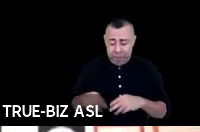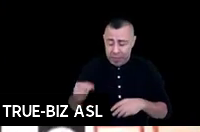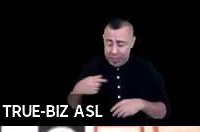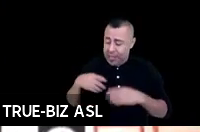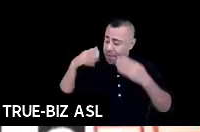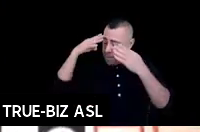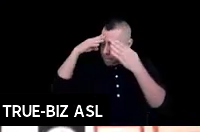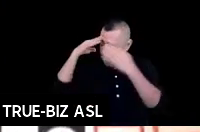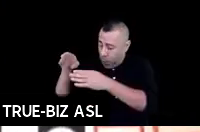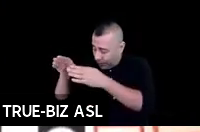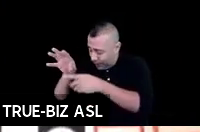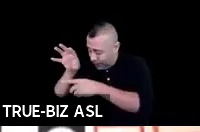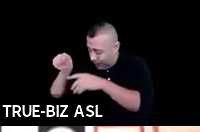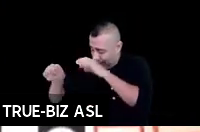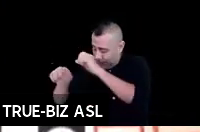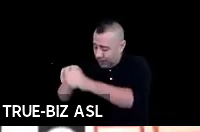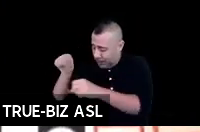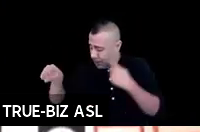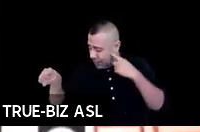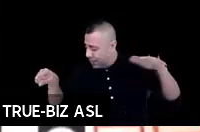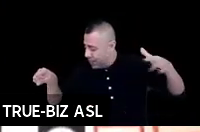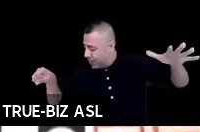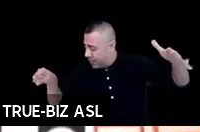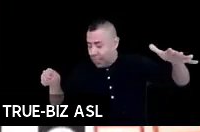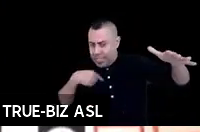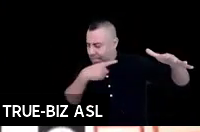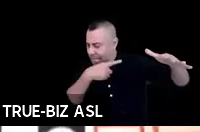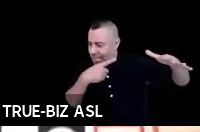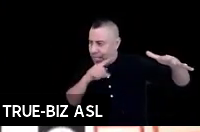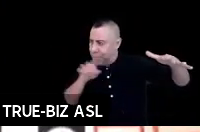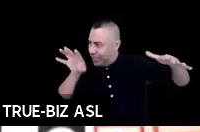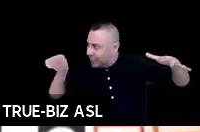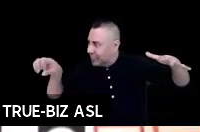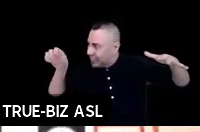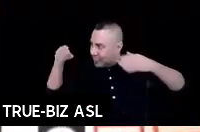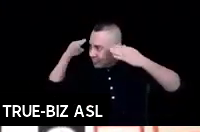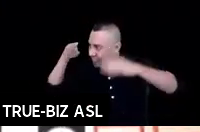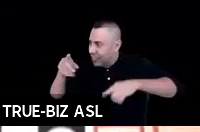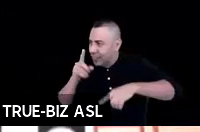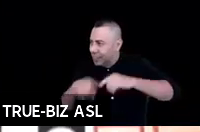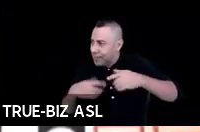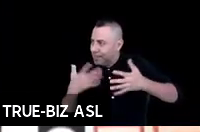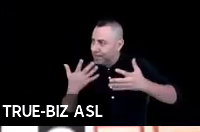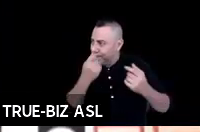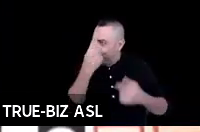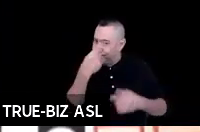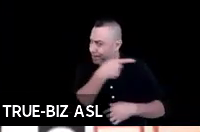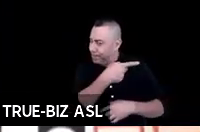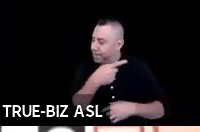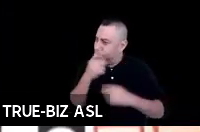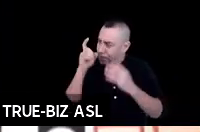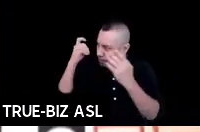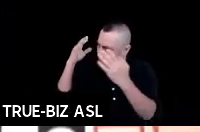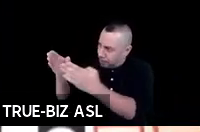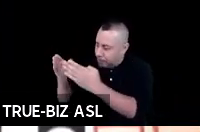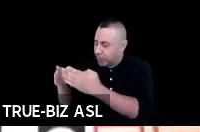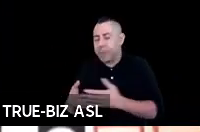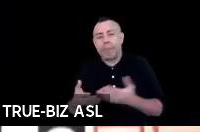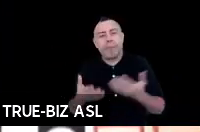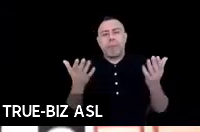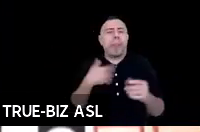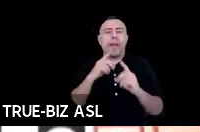happening, but I don't know what it is. To answer the question at hand, to me, it was because I'm